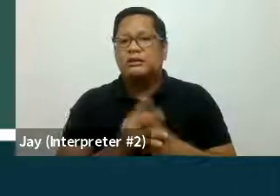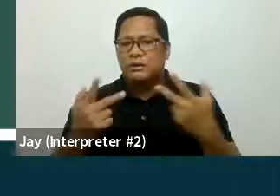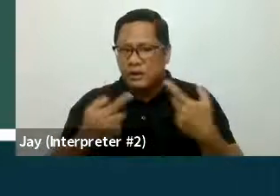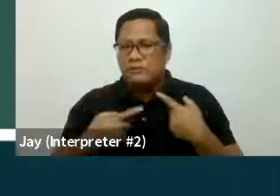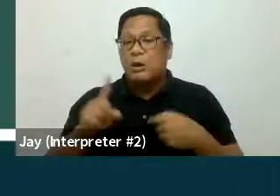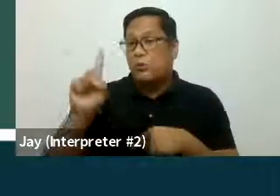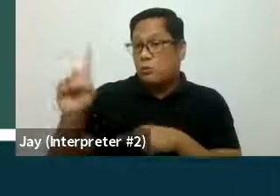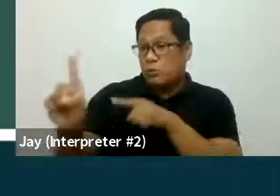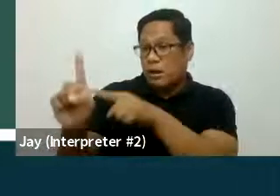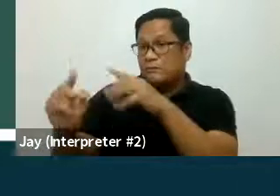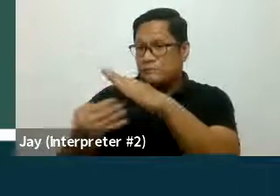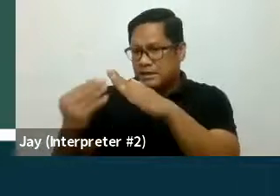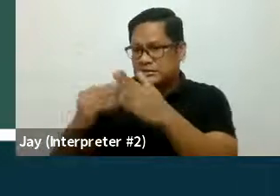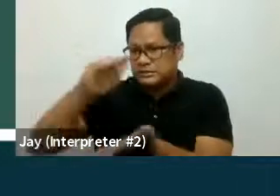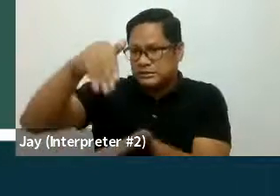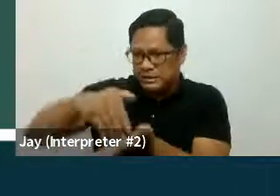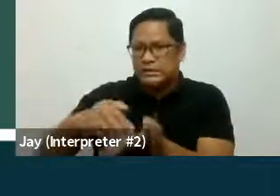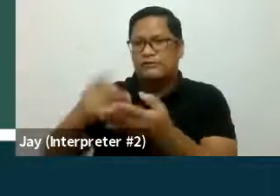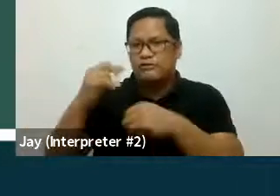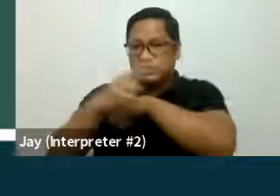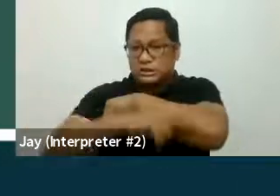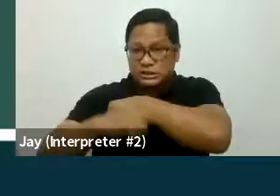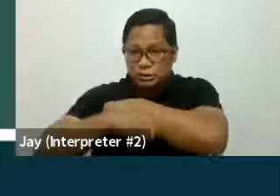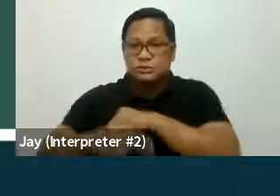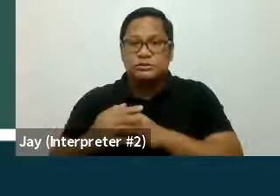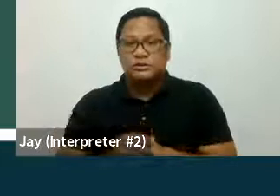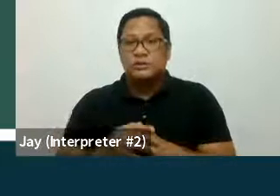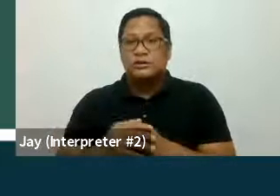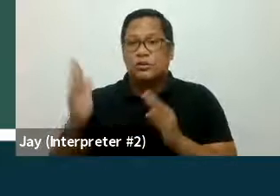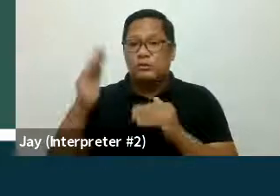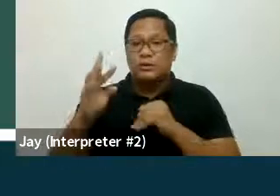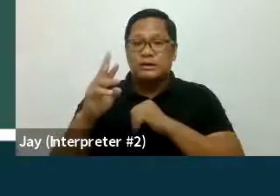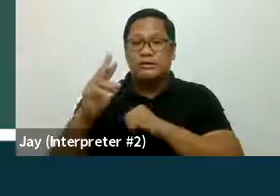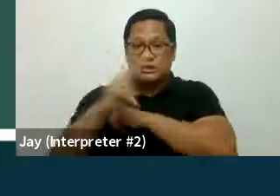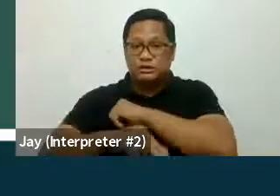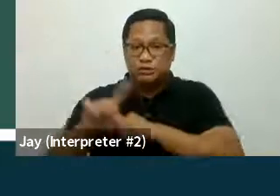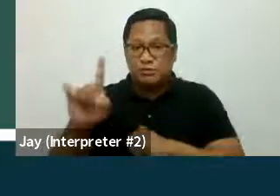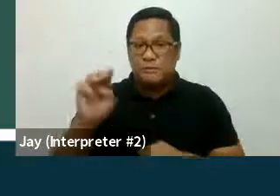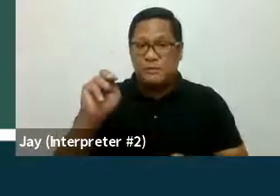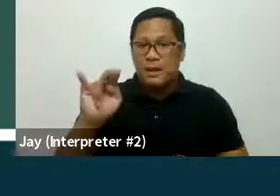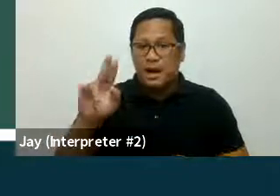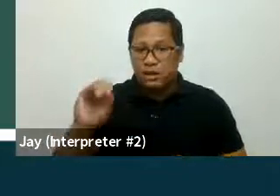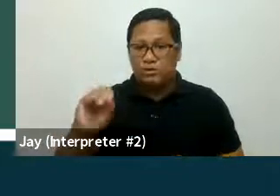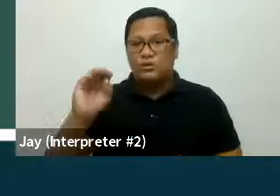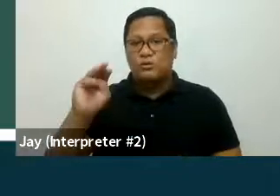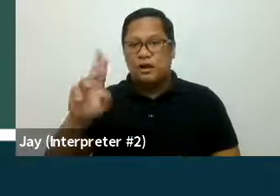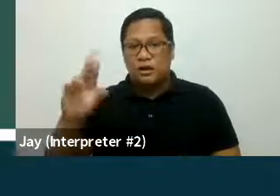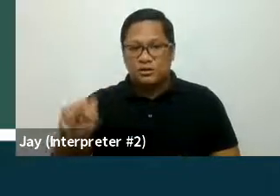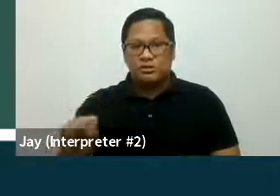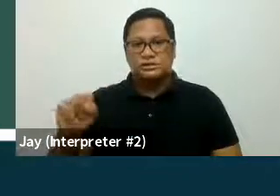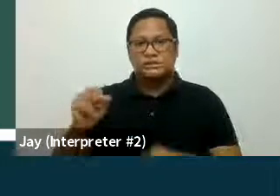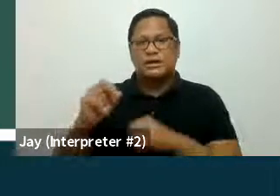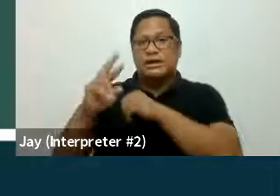basic comprehensive cancer center per region. So for Region 1, it's Mariano Marcos, Cagayan Valley Medical Center